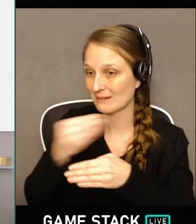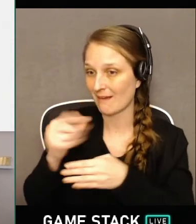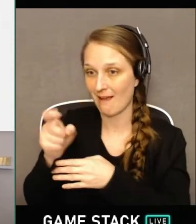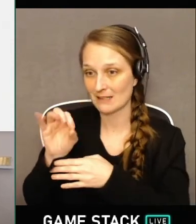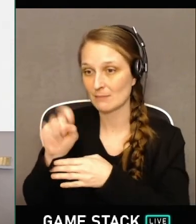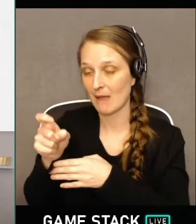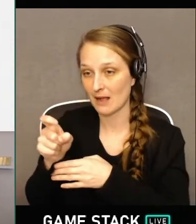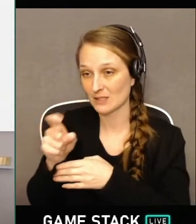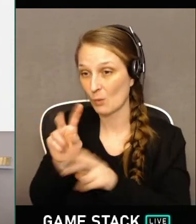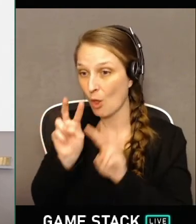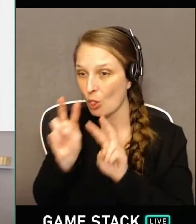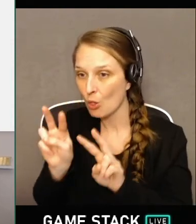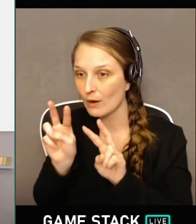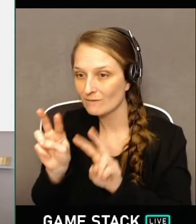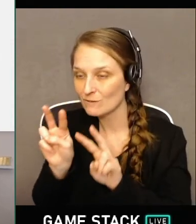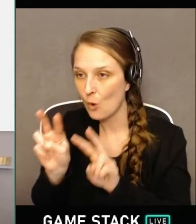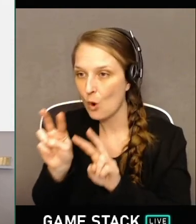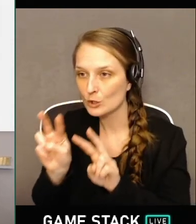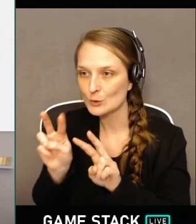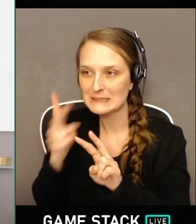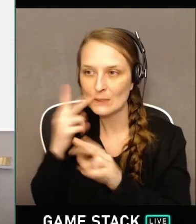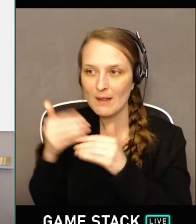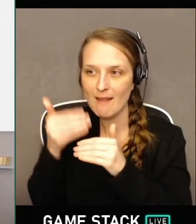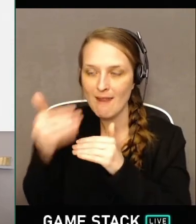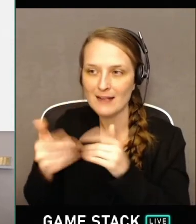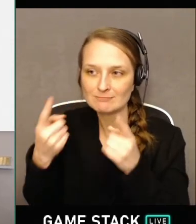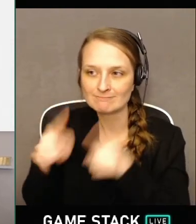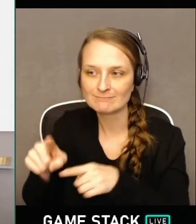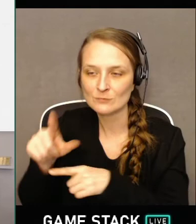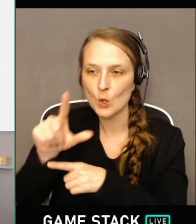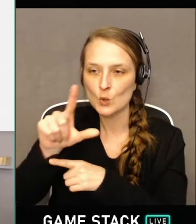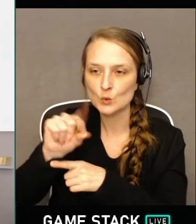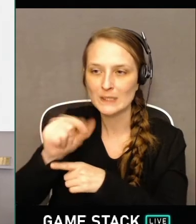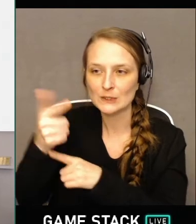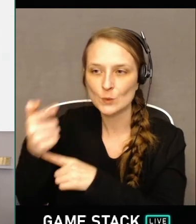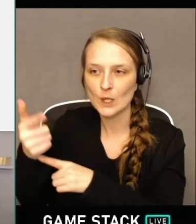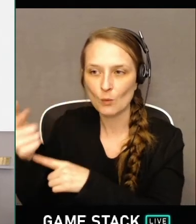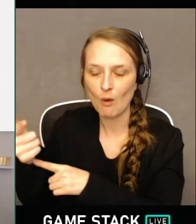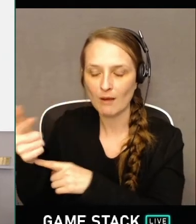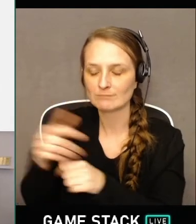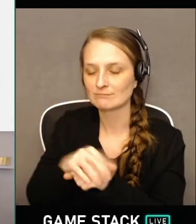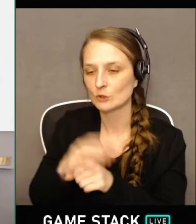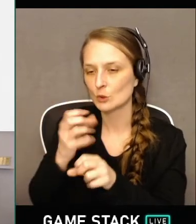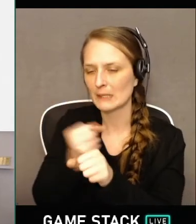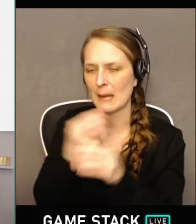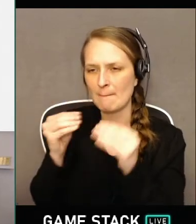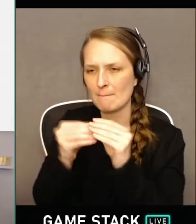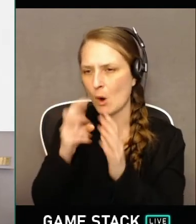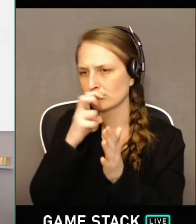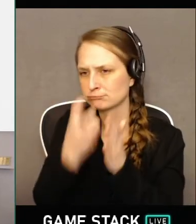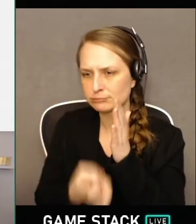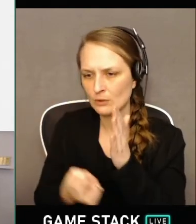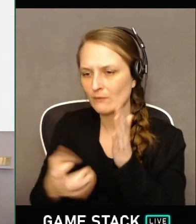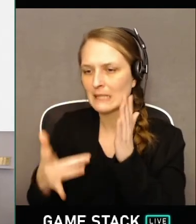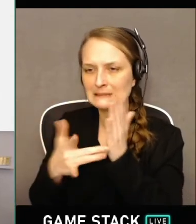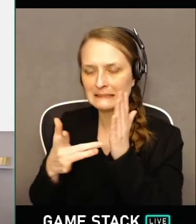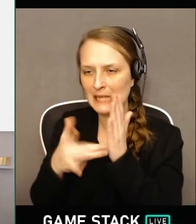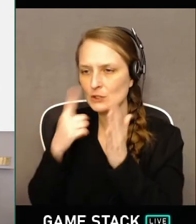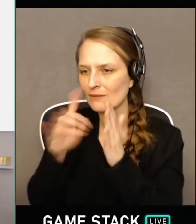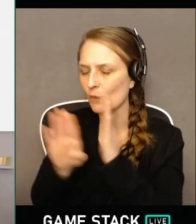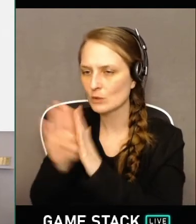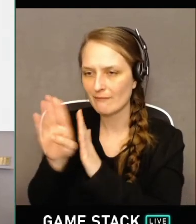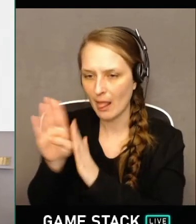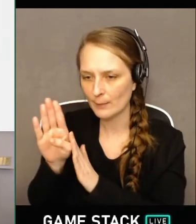looking forward to what is next in 2021. To get a deep dive on our technologies for developers,